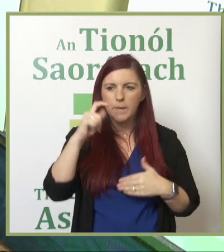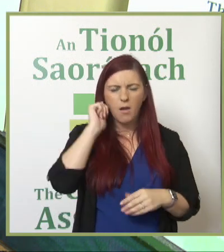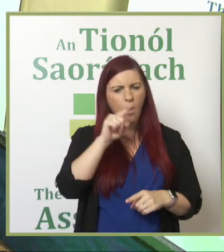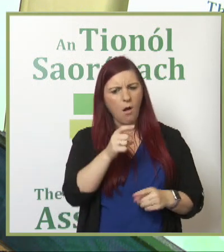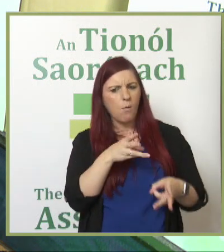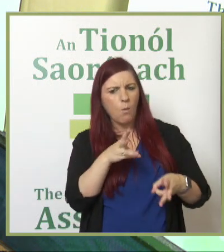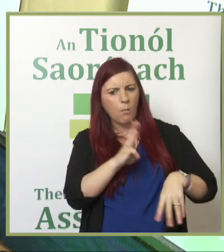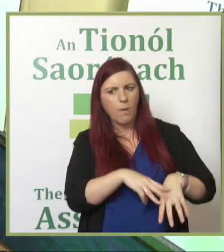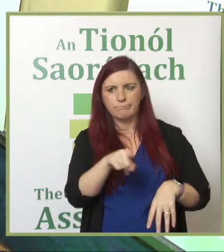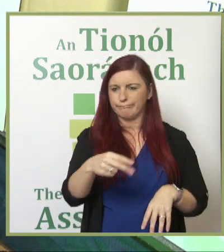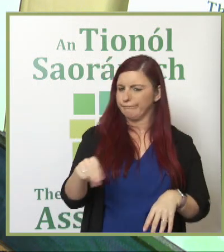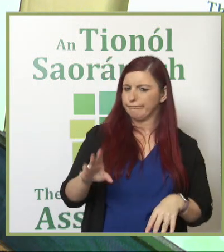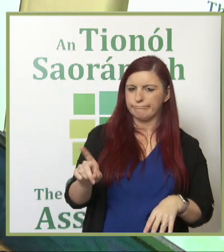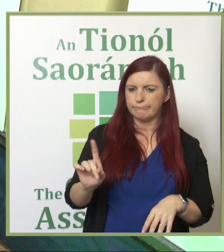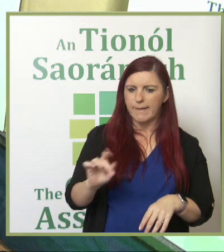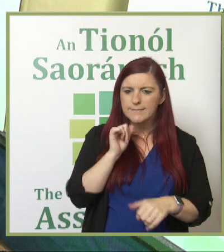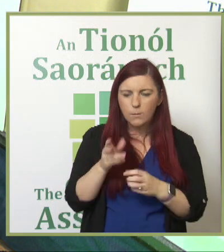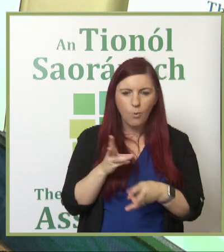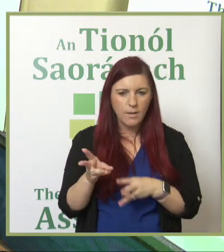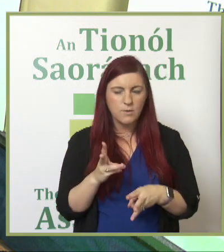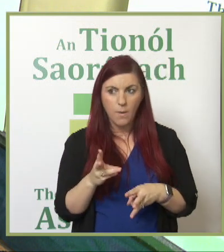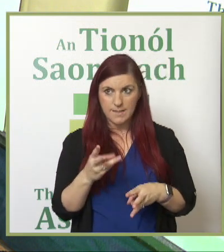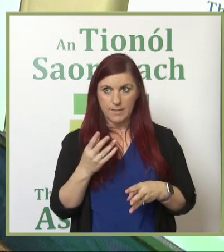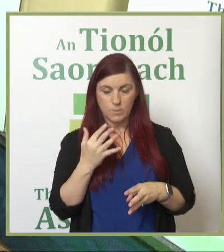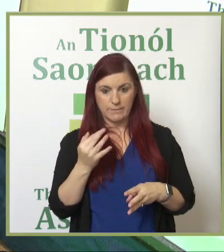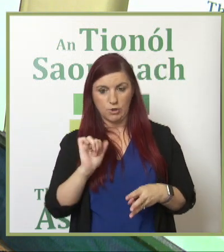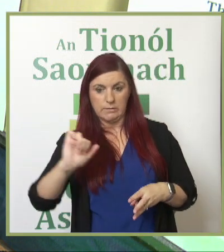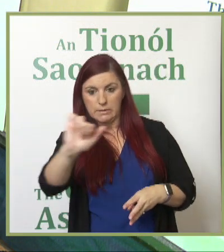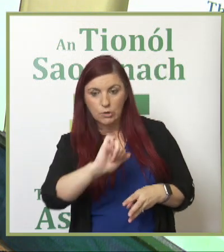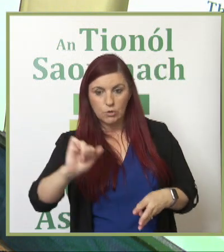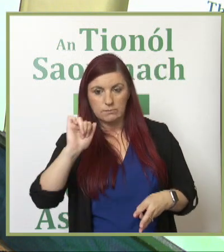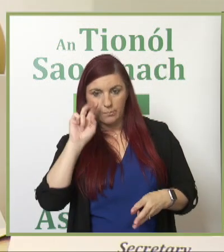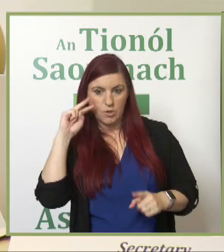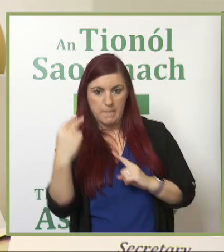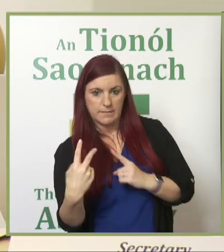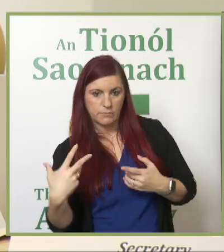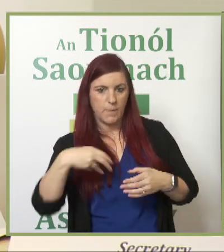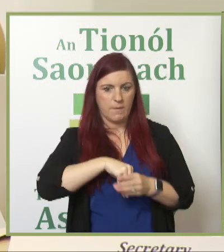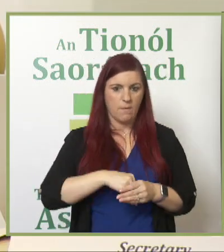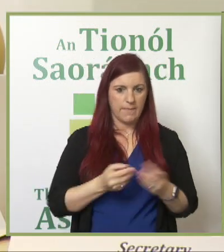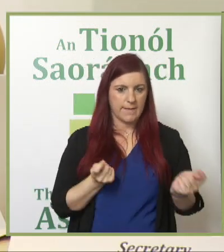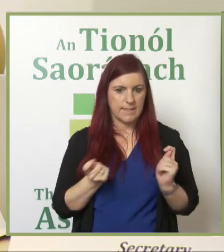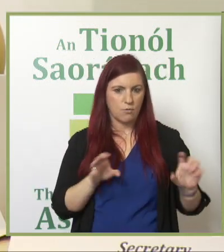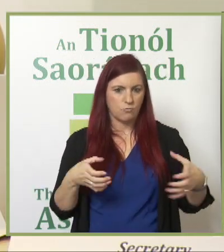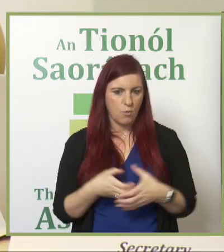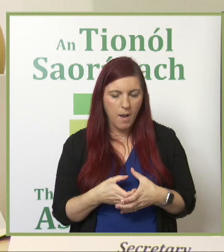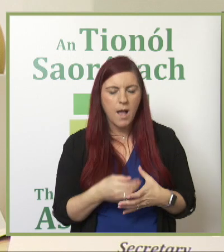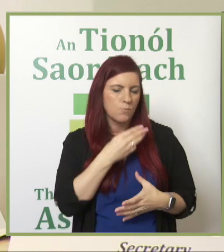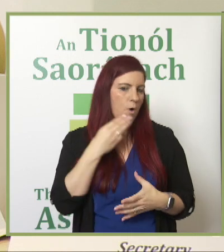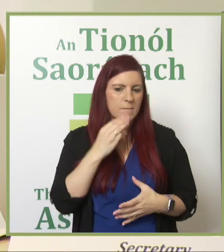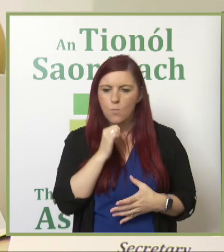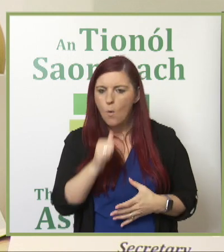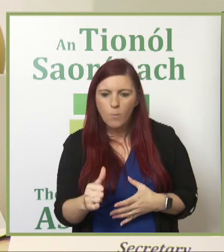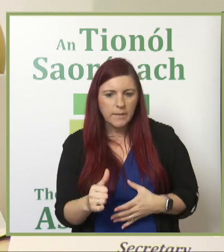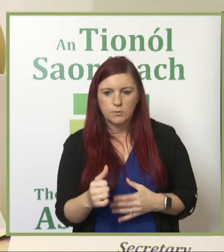So to give us that eyes and ears from the tables to work with us along the way. So I assure you, it won't be over-demanding on your time,